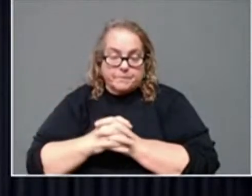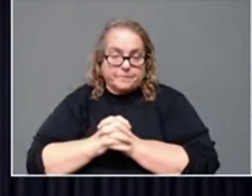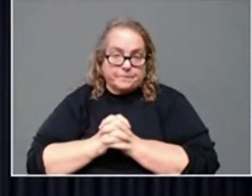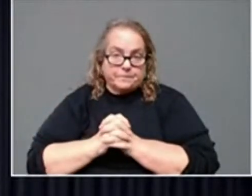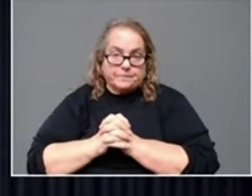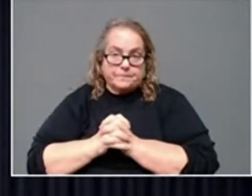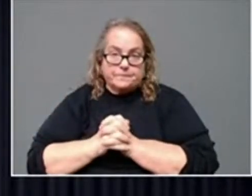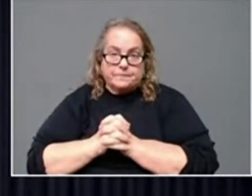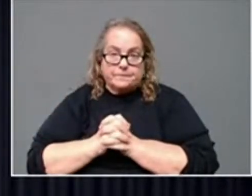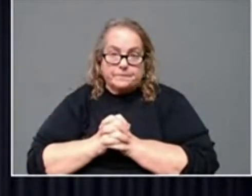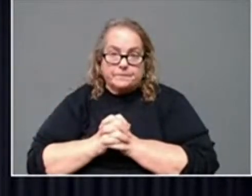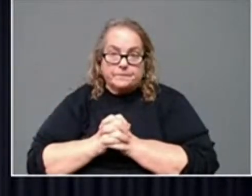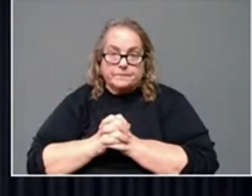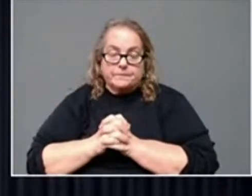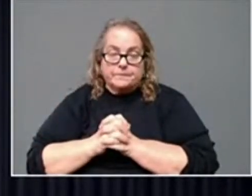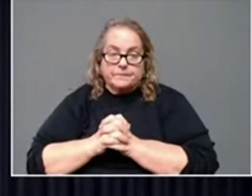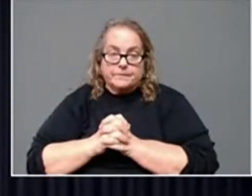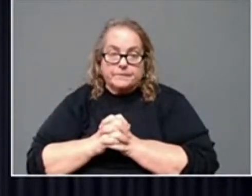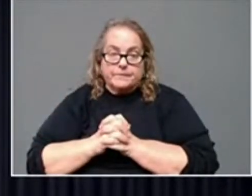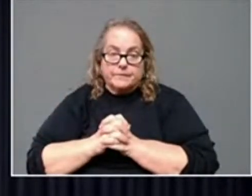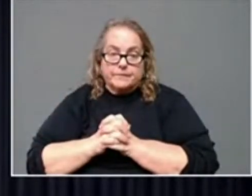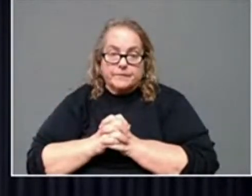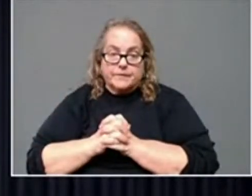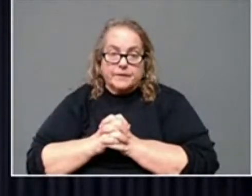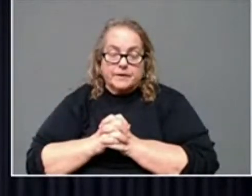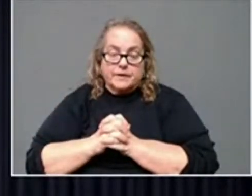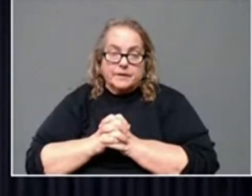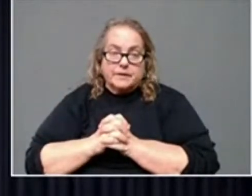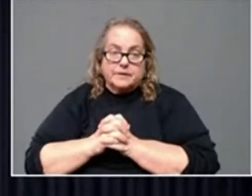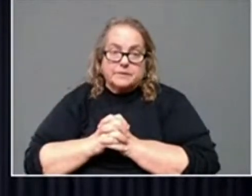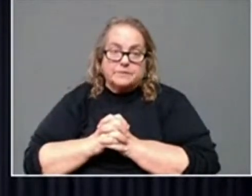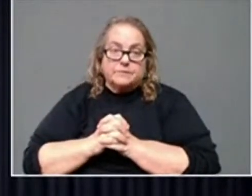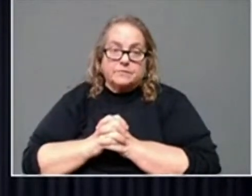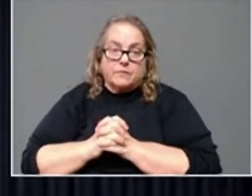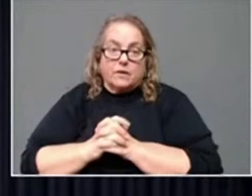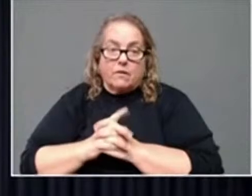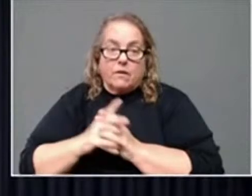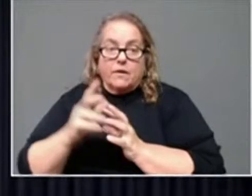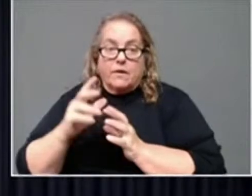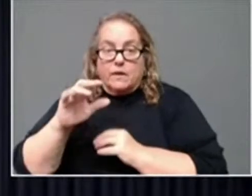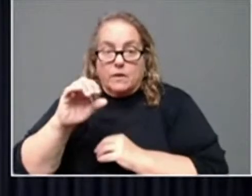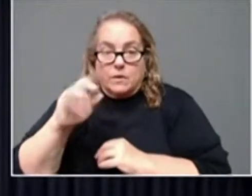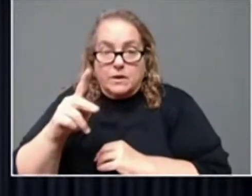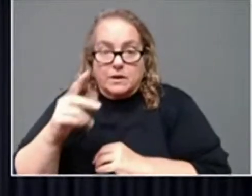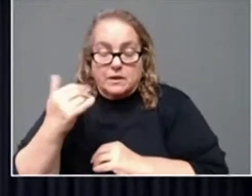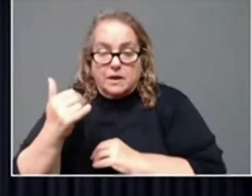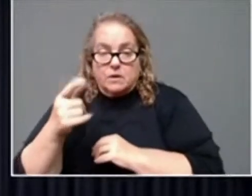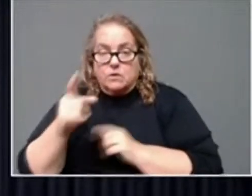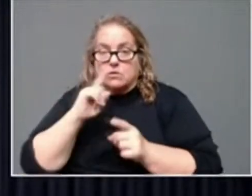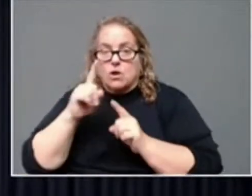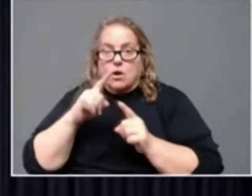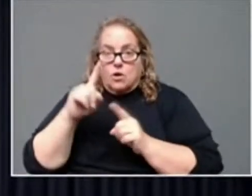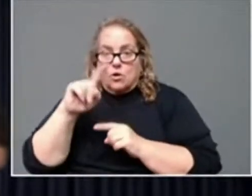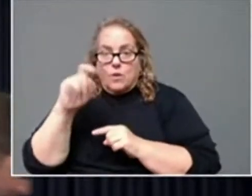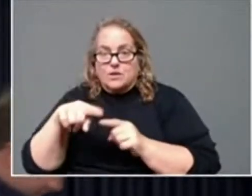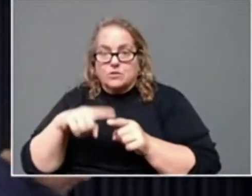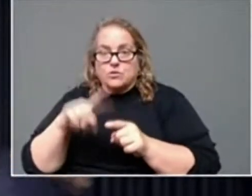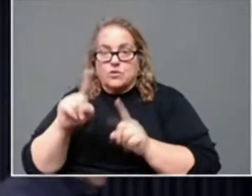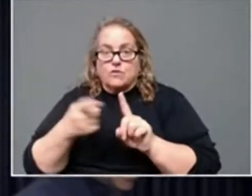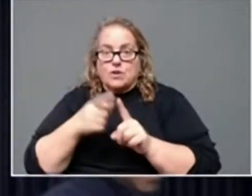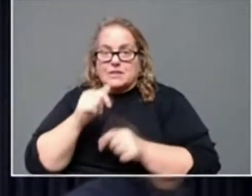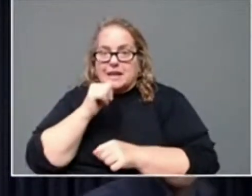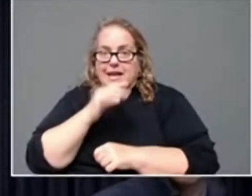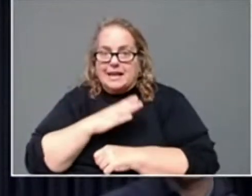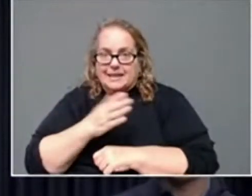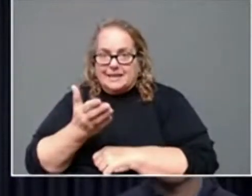All due respect, question for the First Lady on her toy drive, if I may. Yes. The first I get to ask her something. There you go.